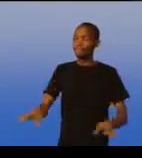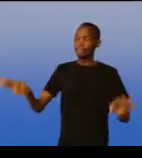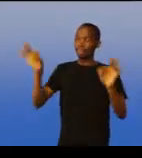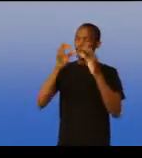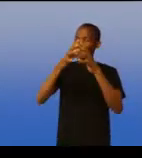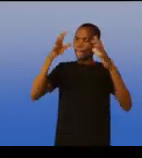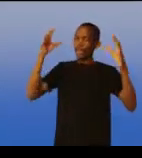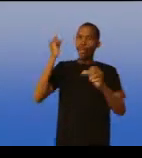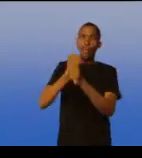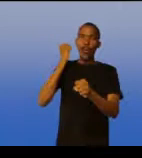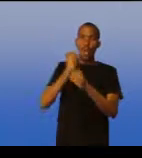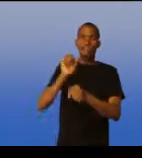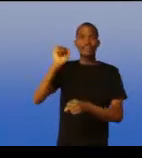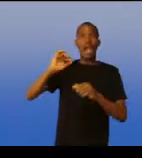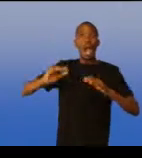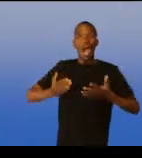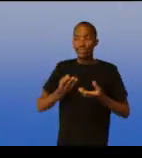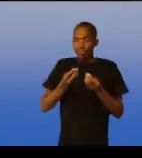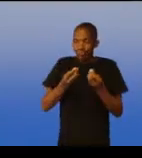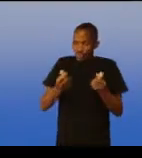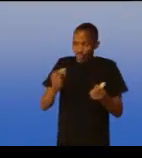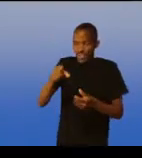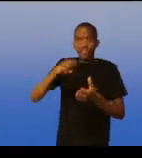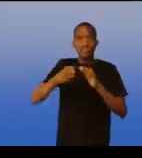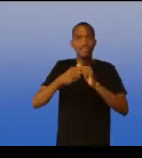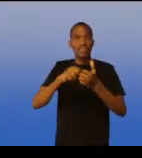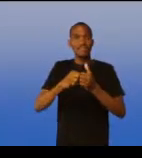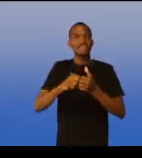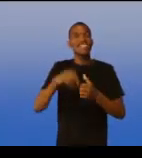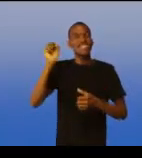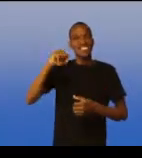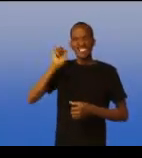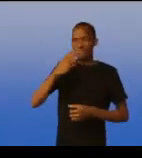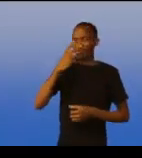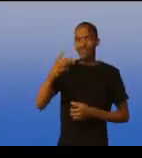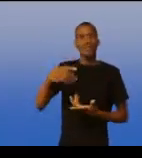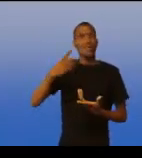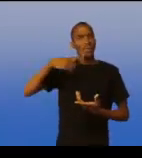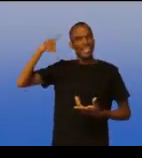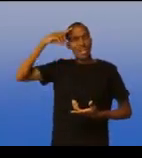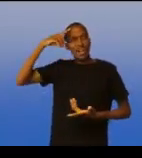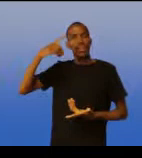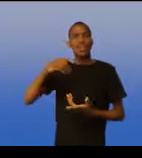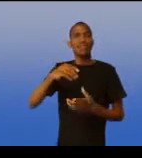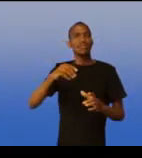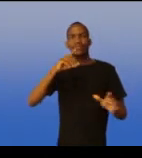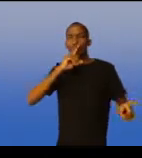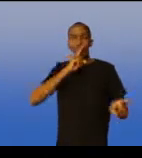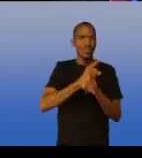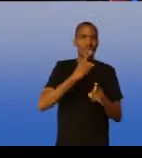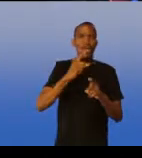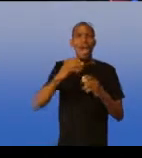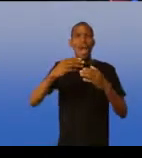in addressing this public health concern that we have. First and foremost, an enormous political commitment shown at the highest level, and